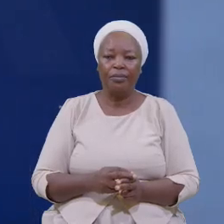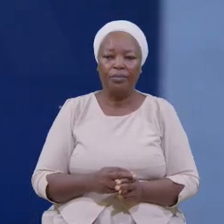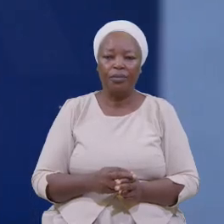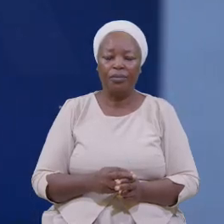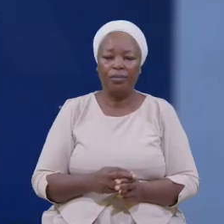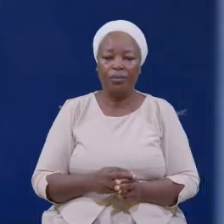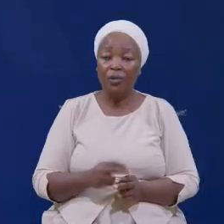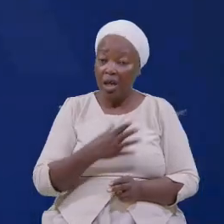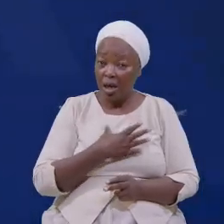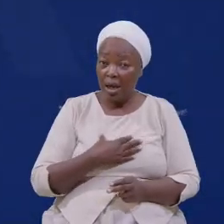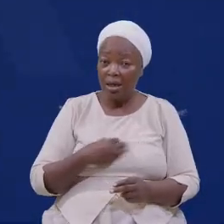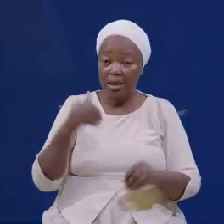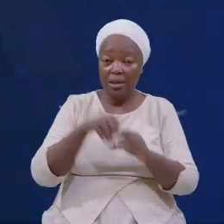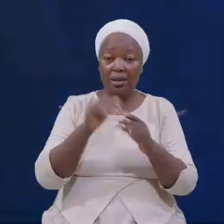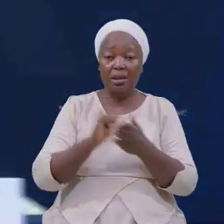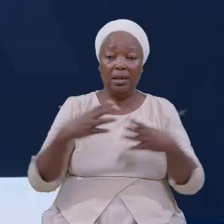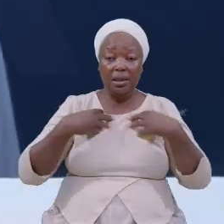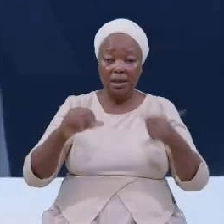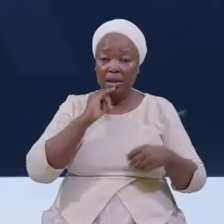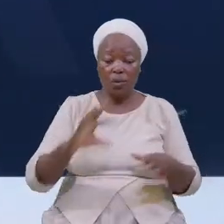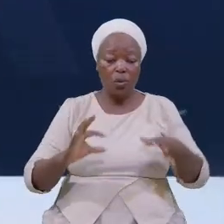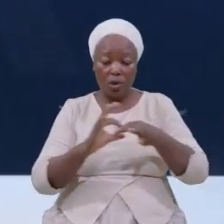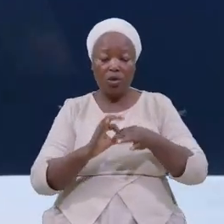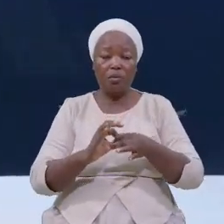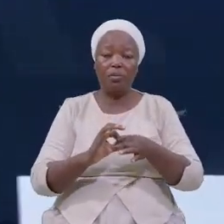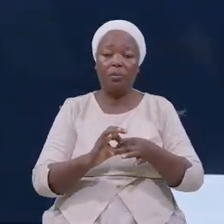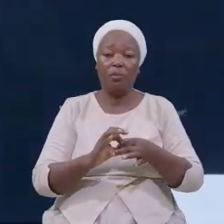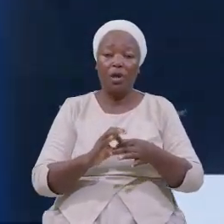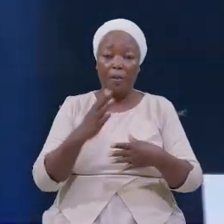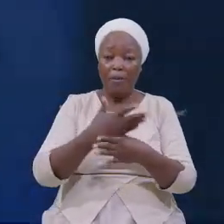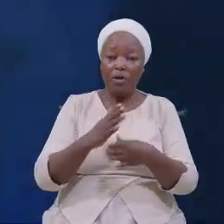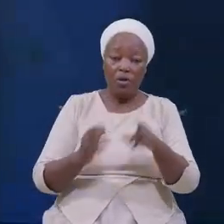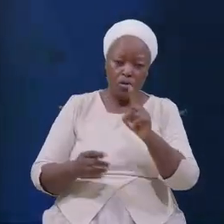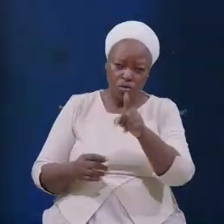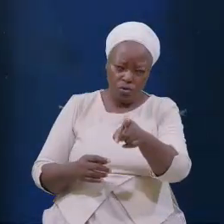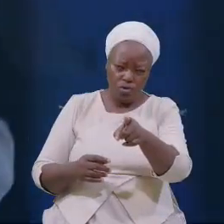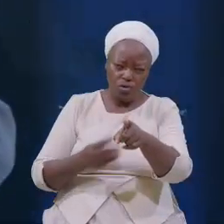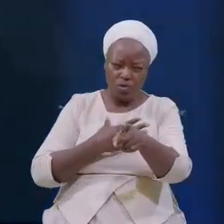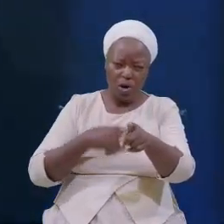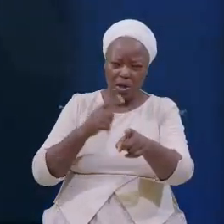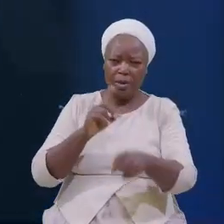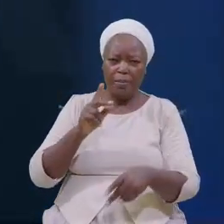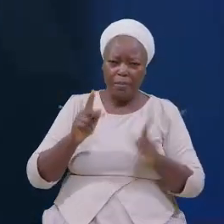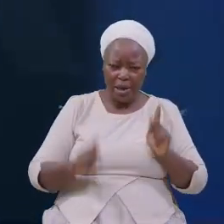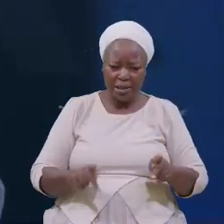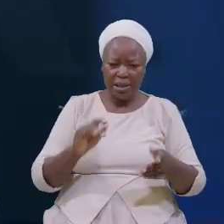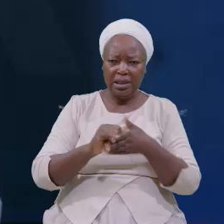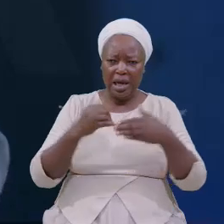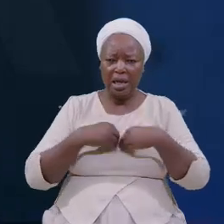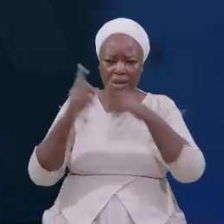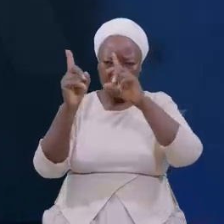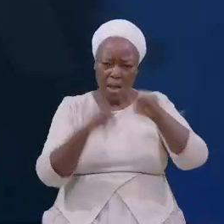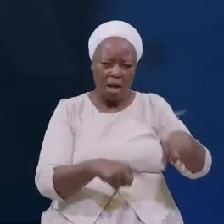And in that healing, there's connection between you and the one who has come